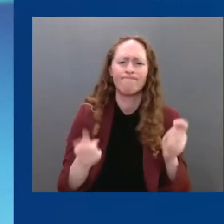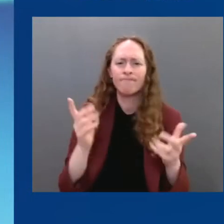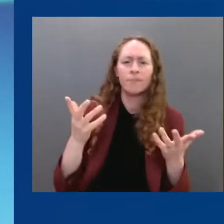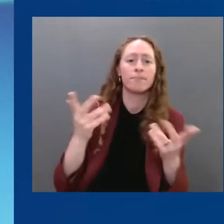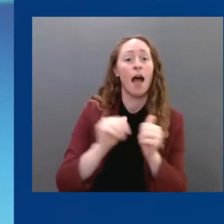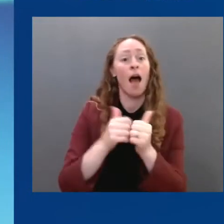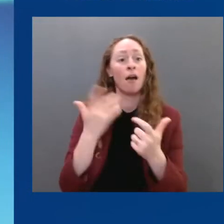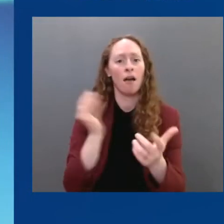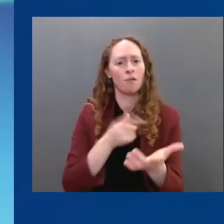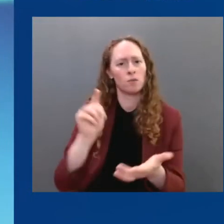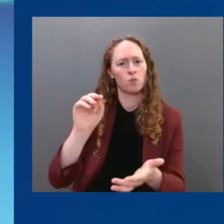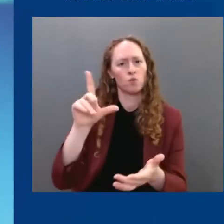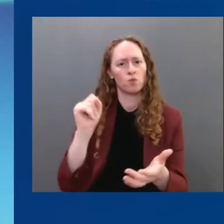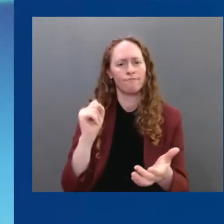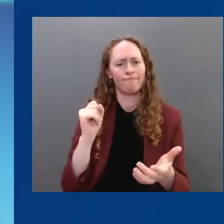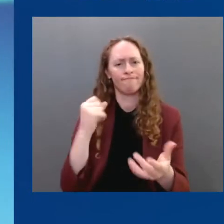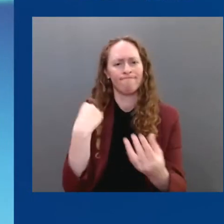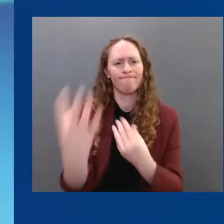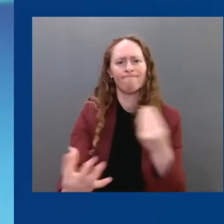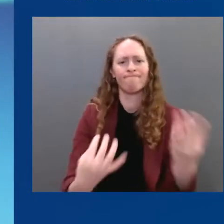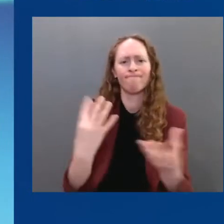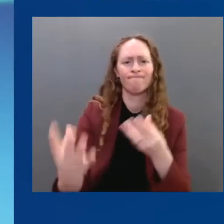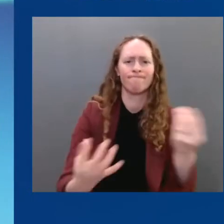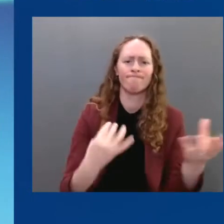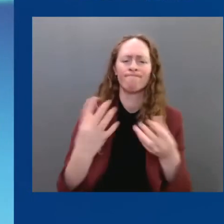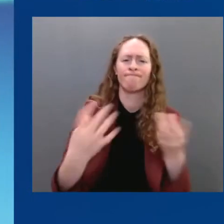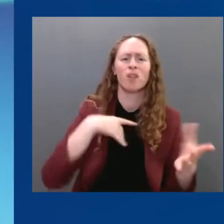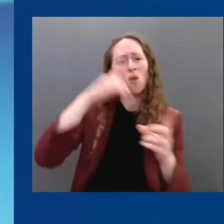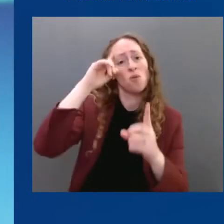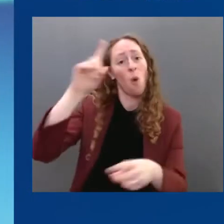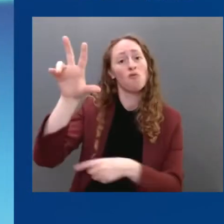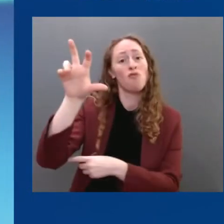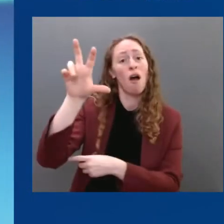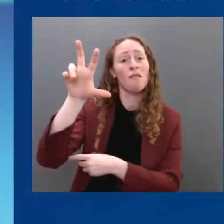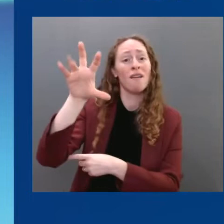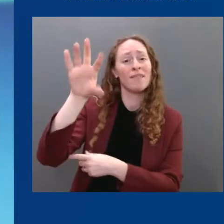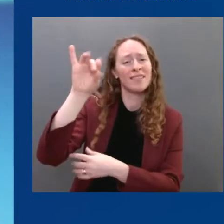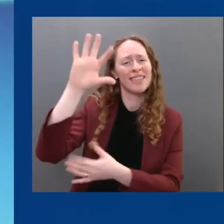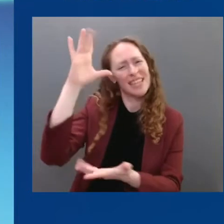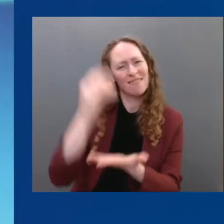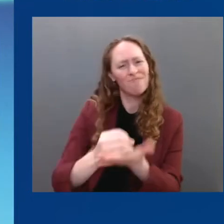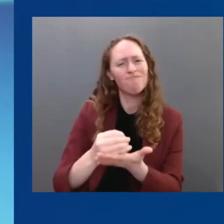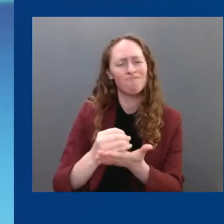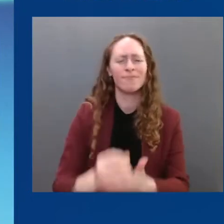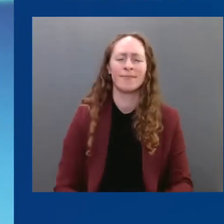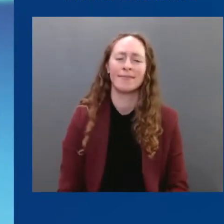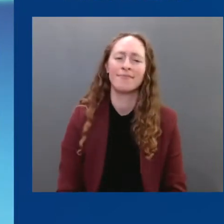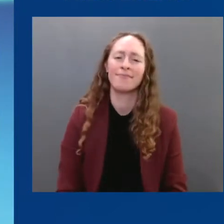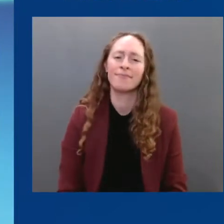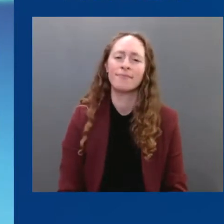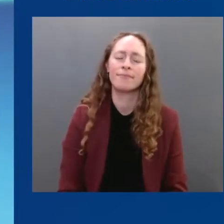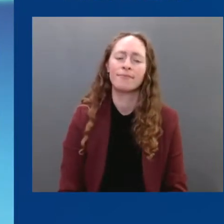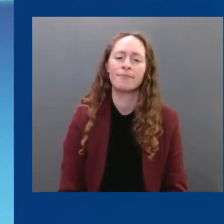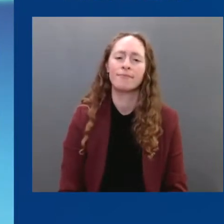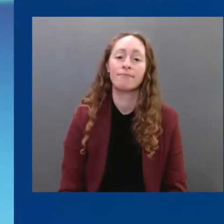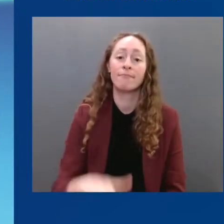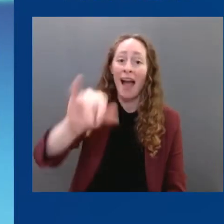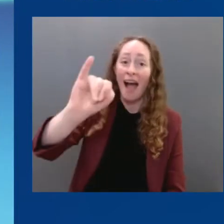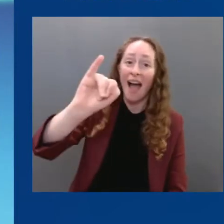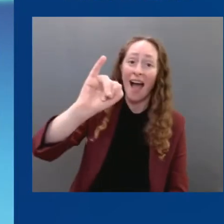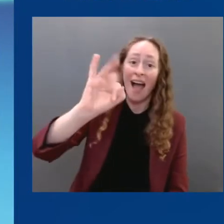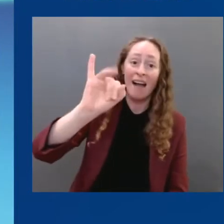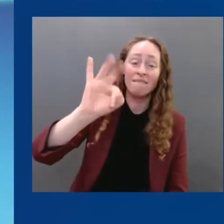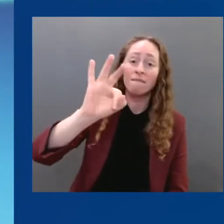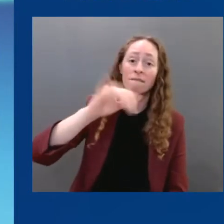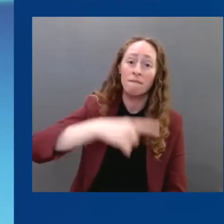clear that with every American doing their part, we can get through the BA5 infections together. So with that, let me